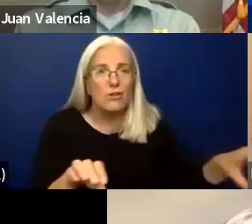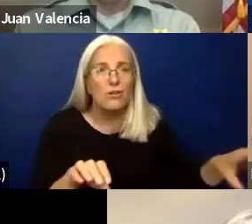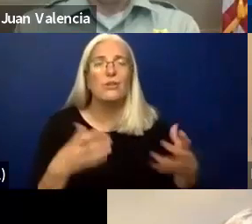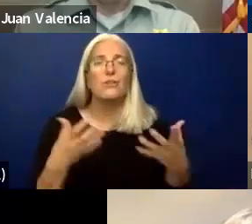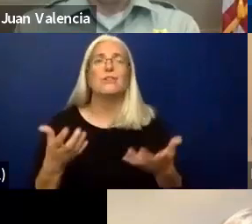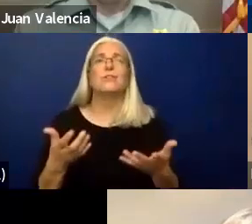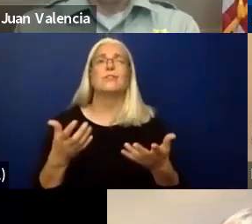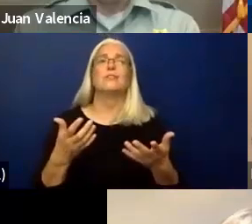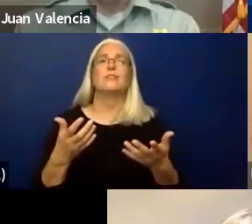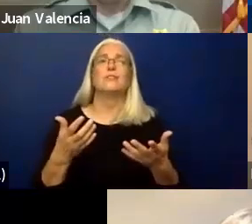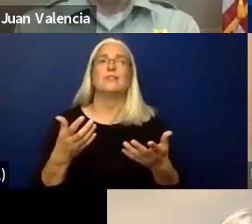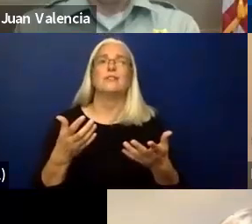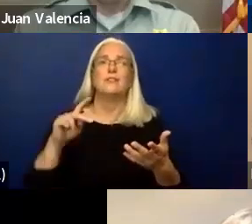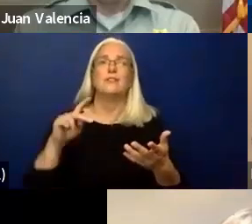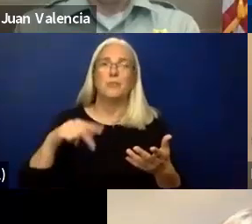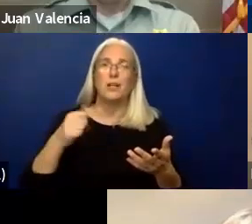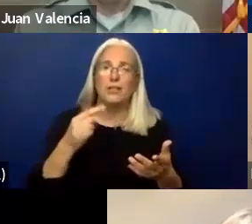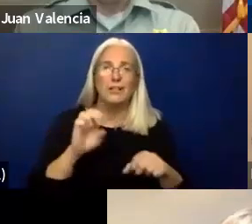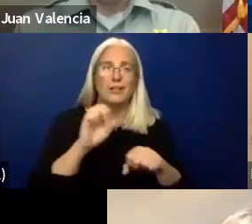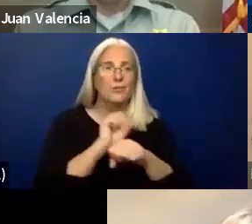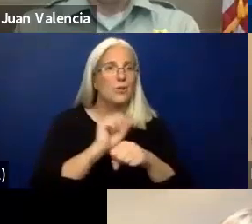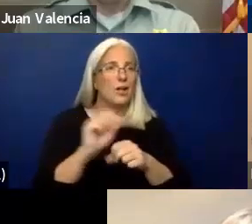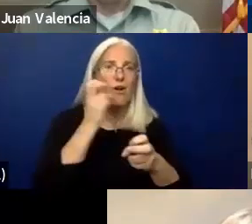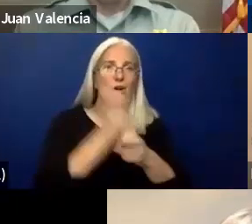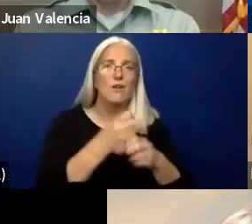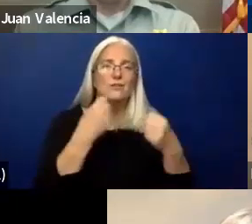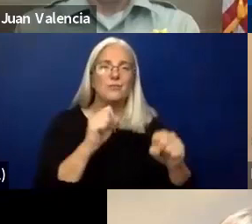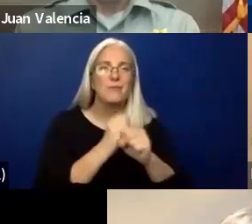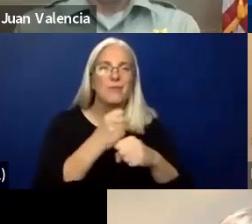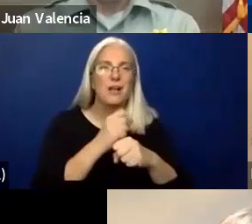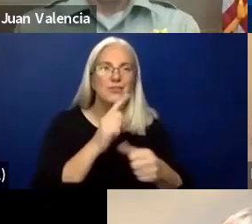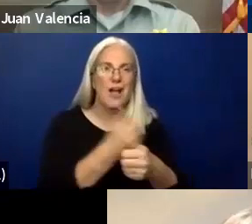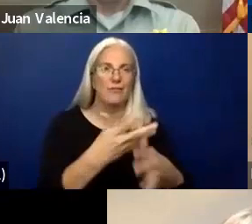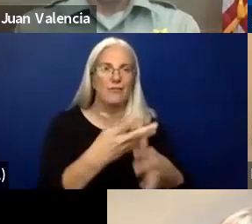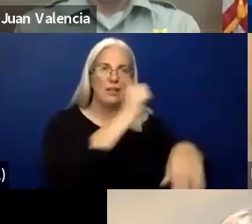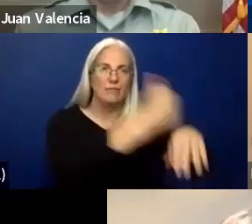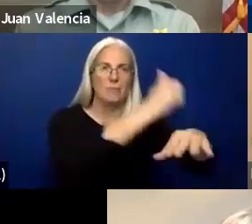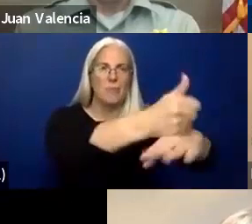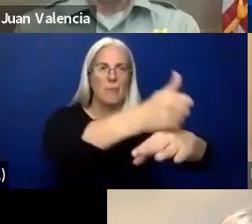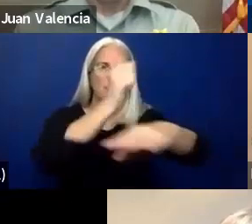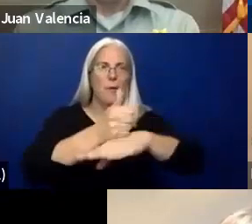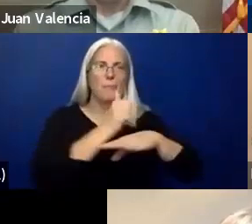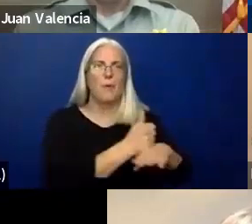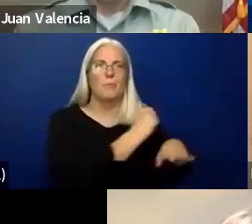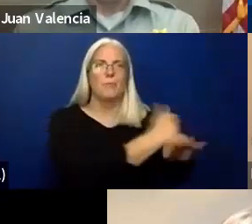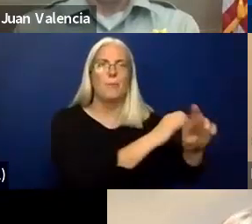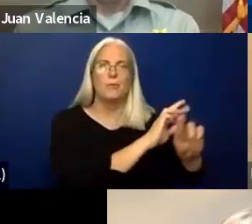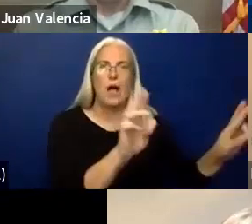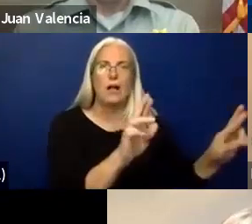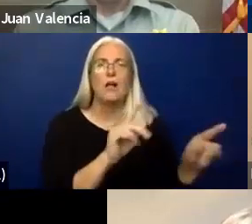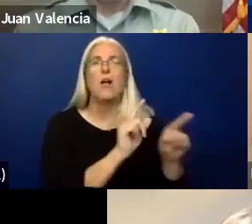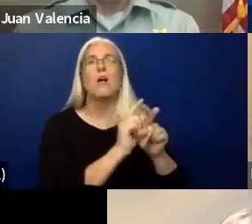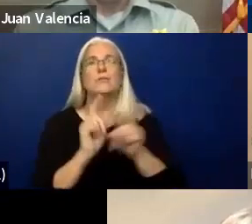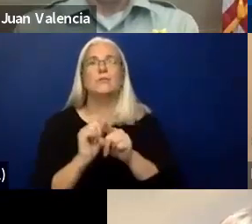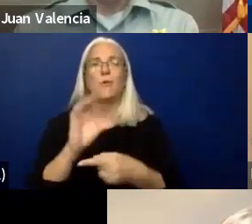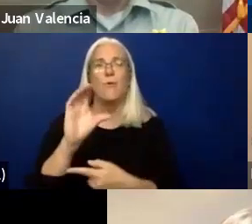that infrastructure put back in place, as is Caltrans and the other utility companies that need to make that